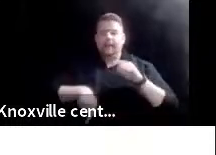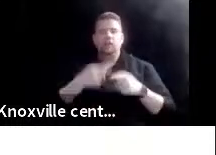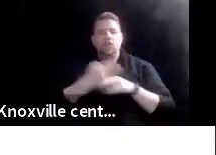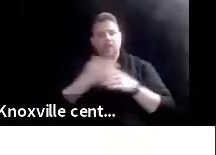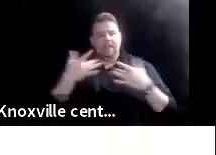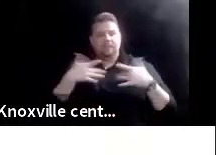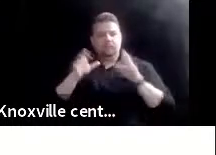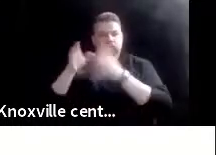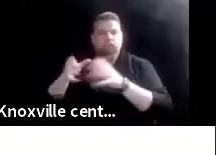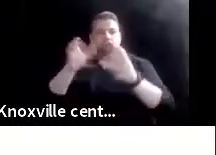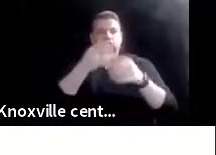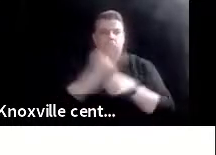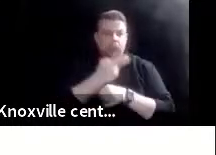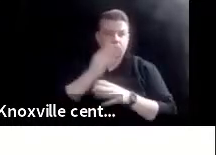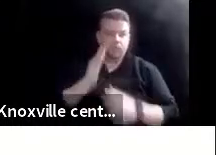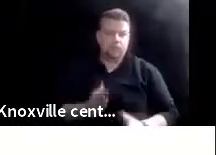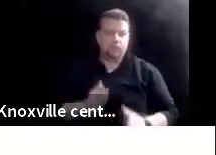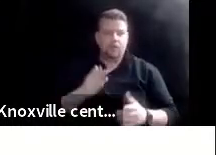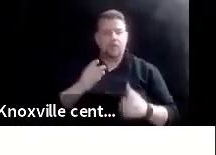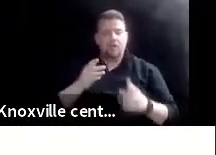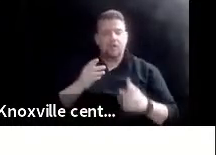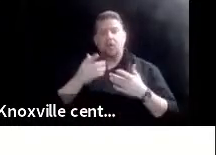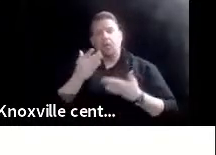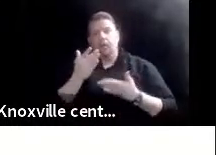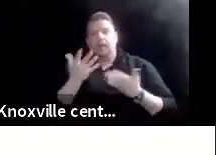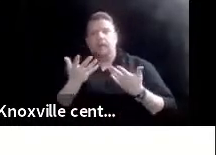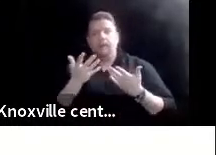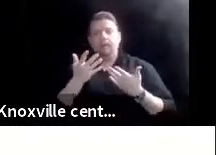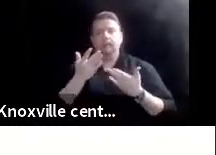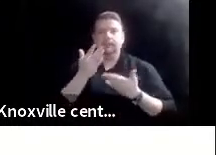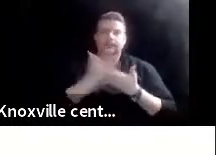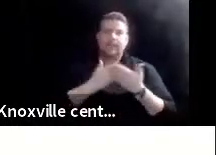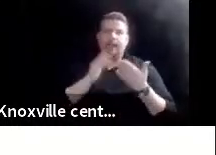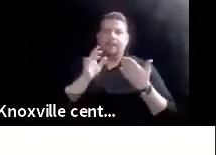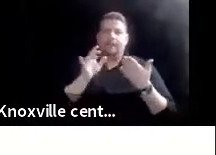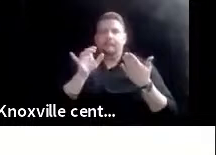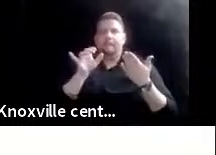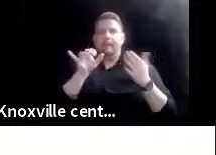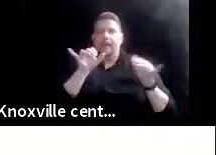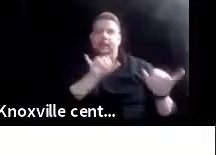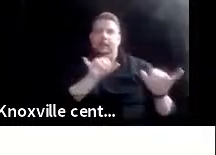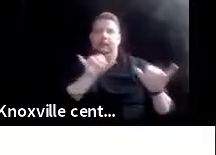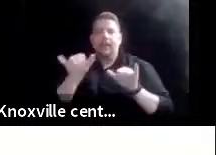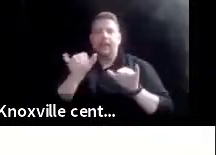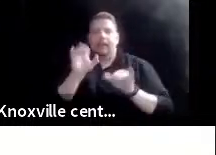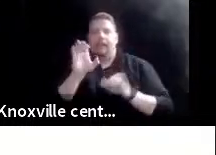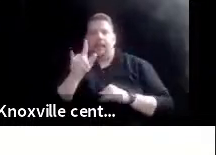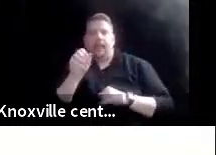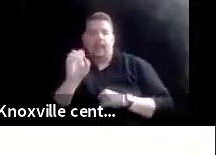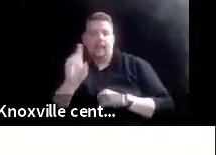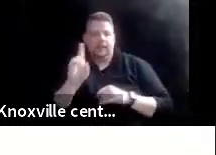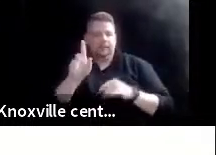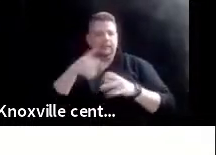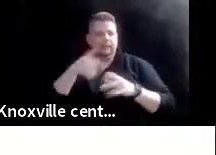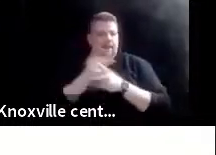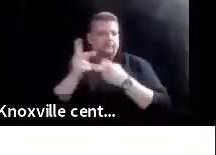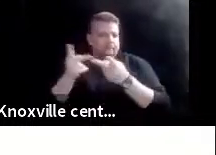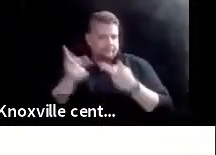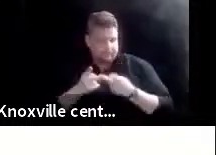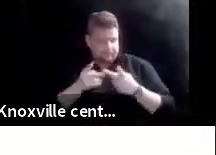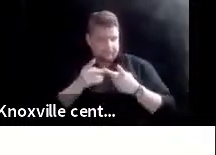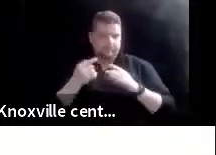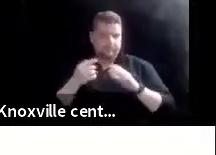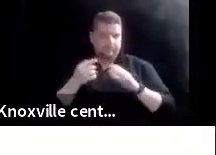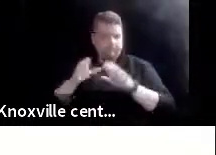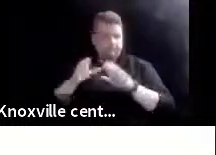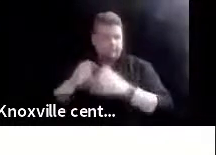users with some like classed places isolated, but